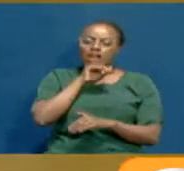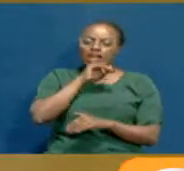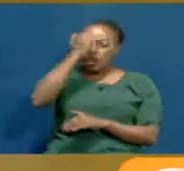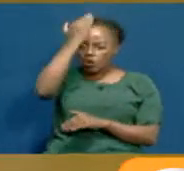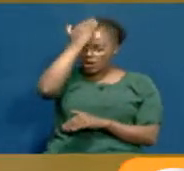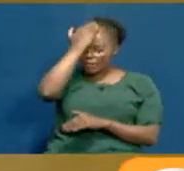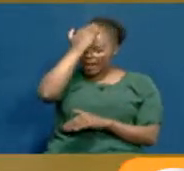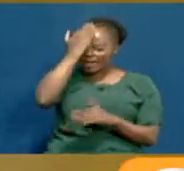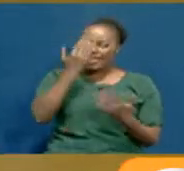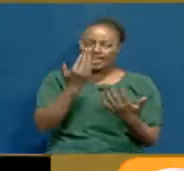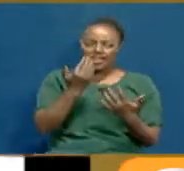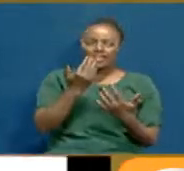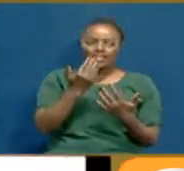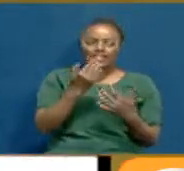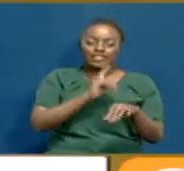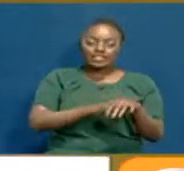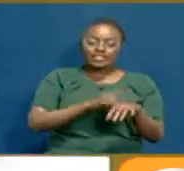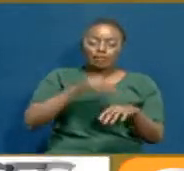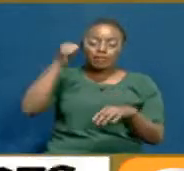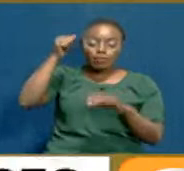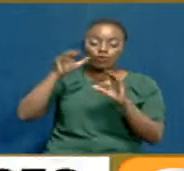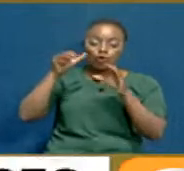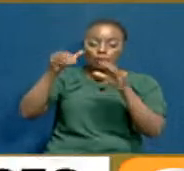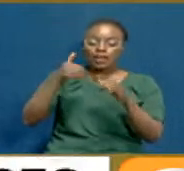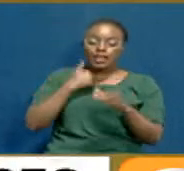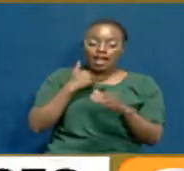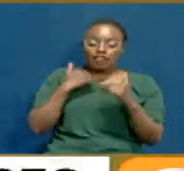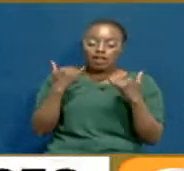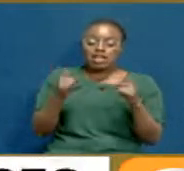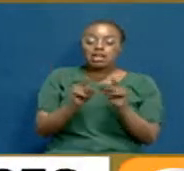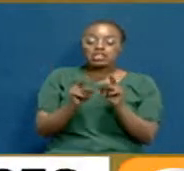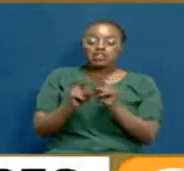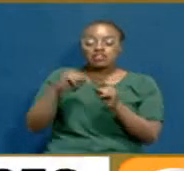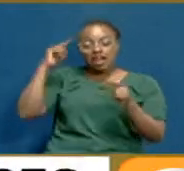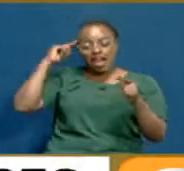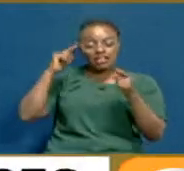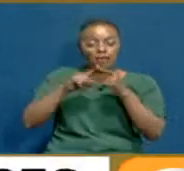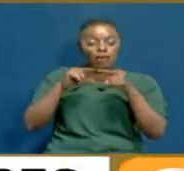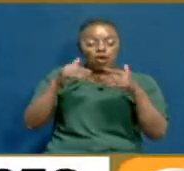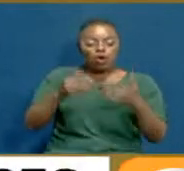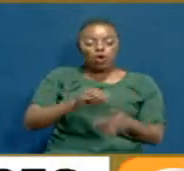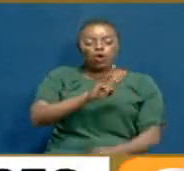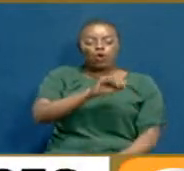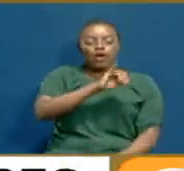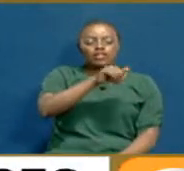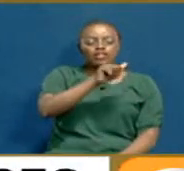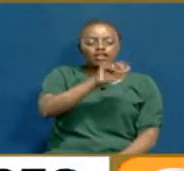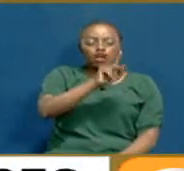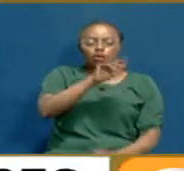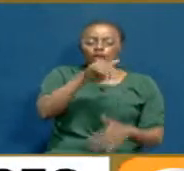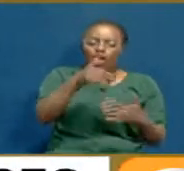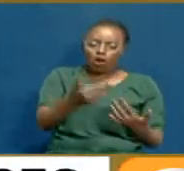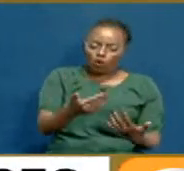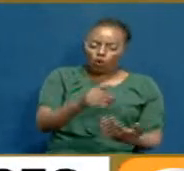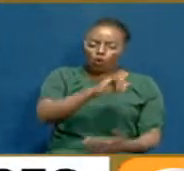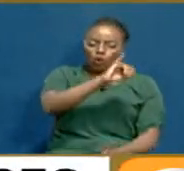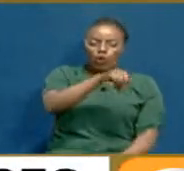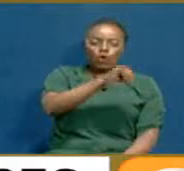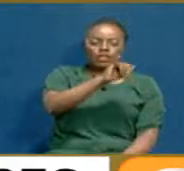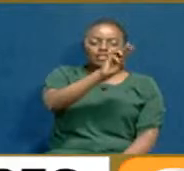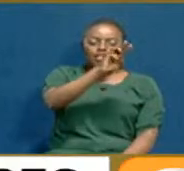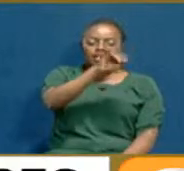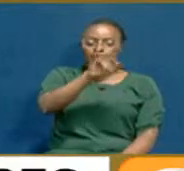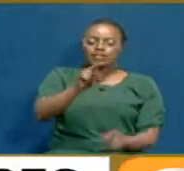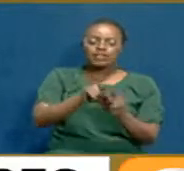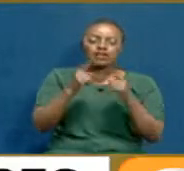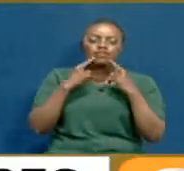so one, the political parties, either Hustler or Azimio or Wajakoya or Jimmy Wanjigi, they've not released a manifesto.